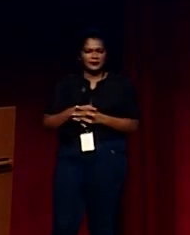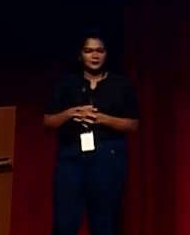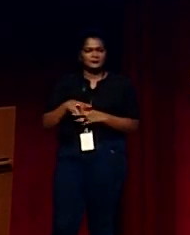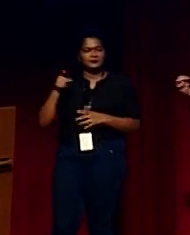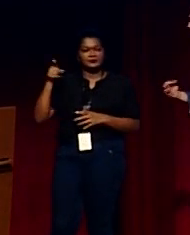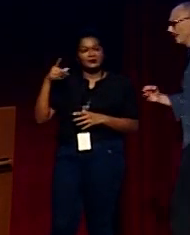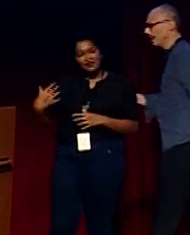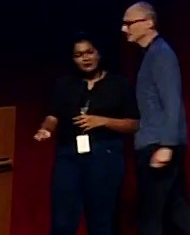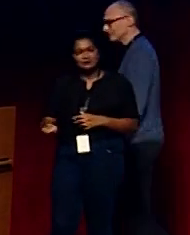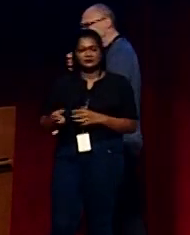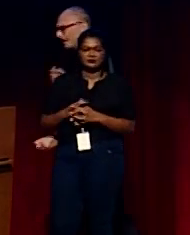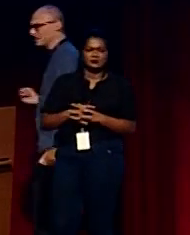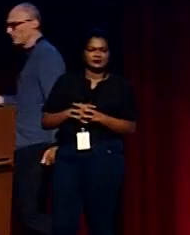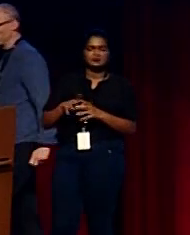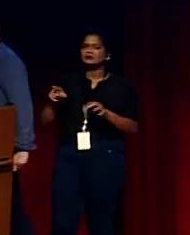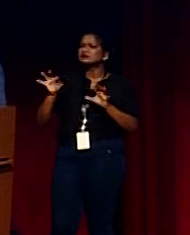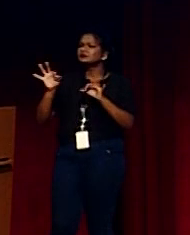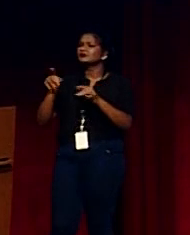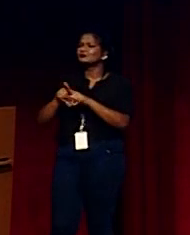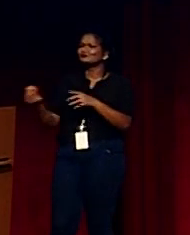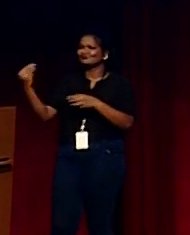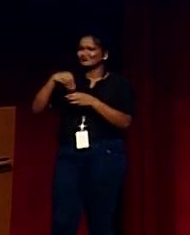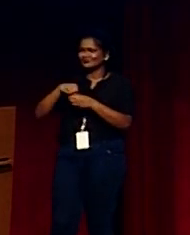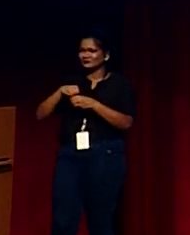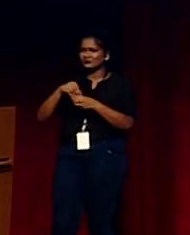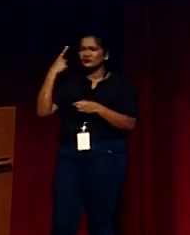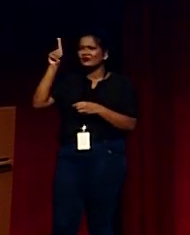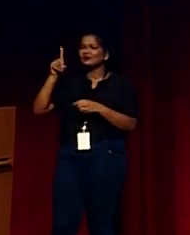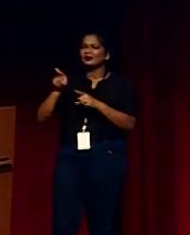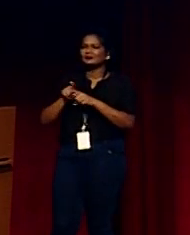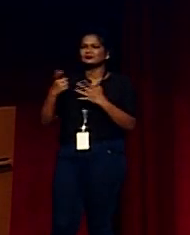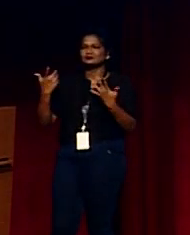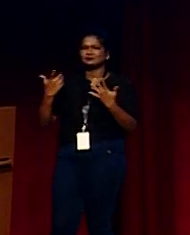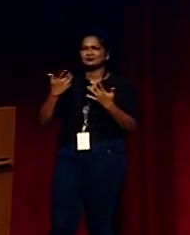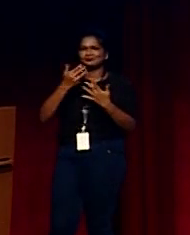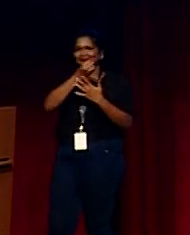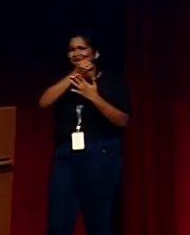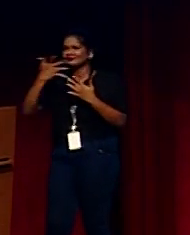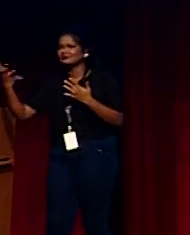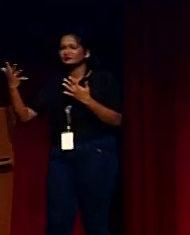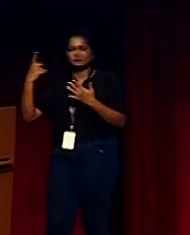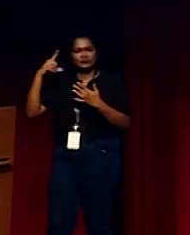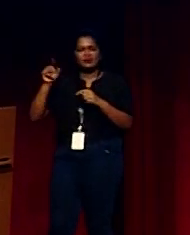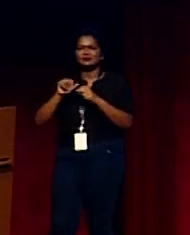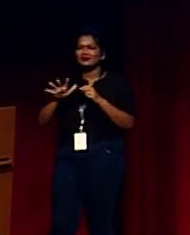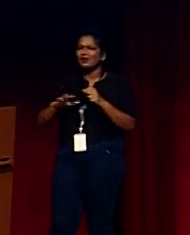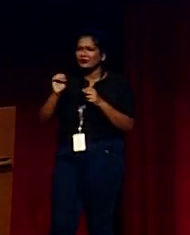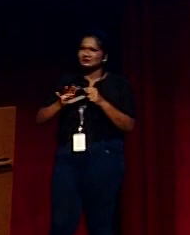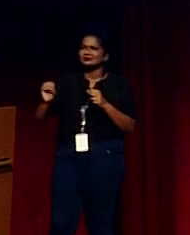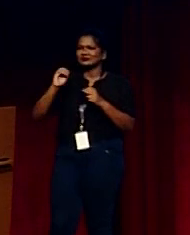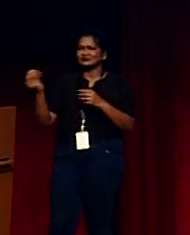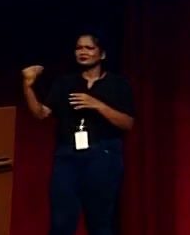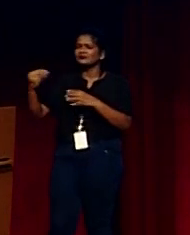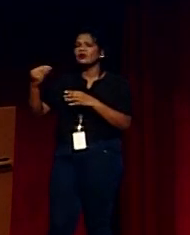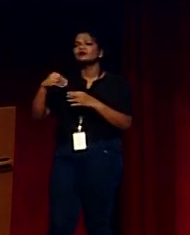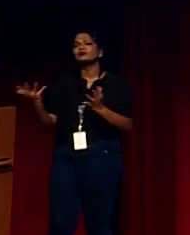they are nicely put together according to the organization is called IUPAC. They